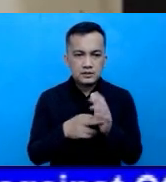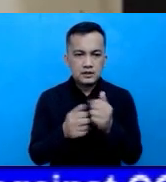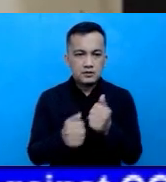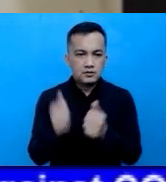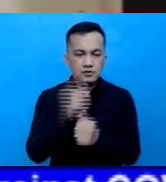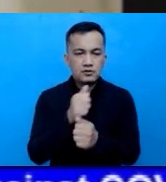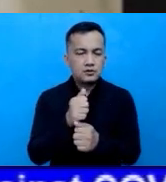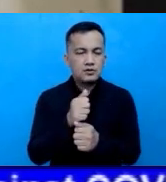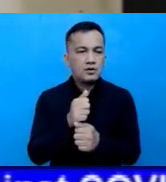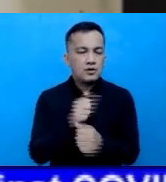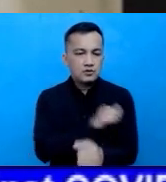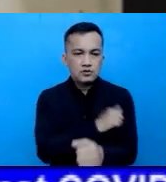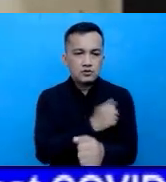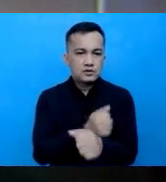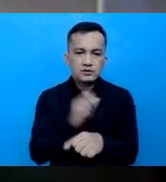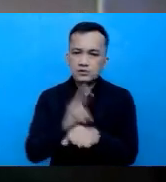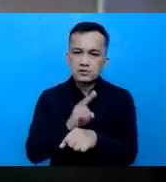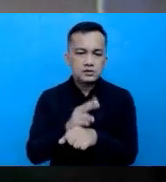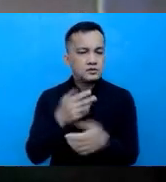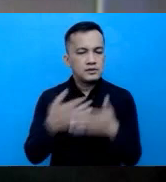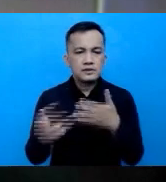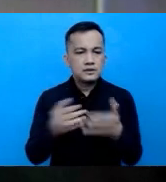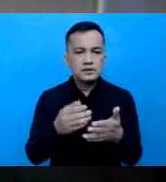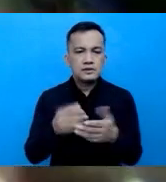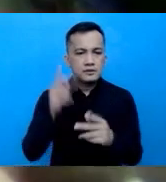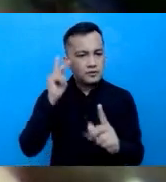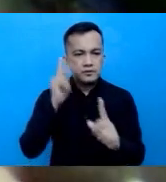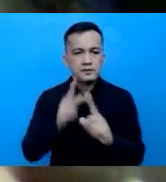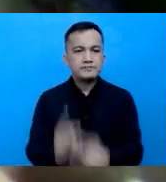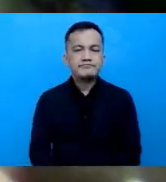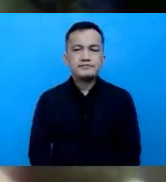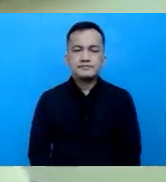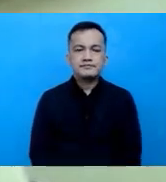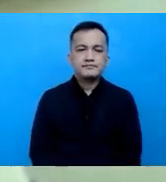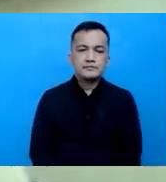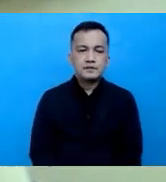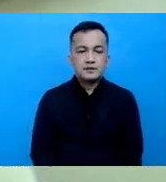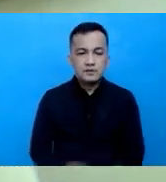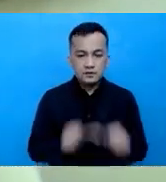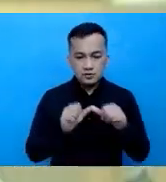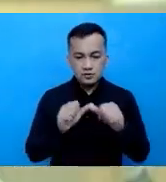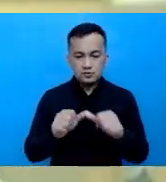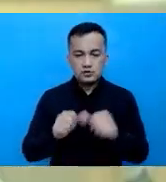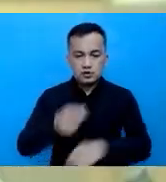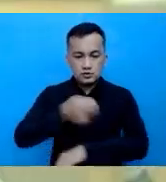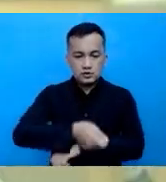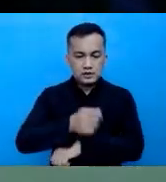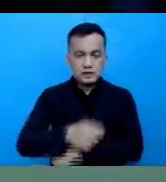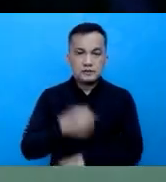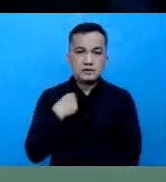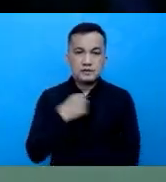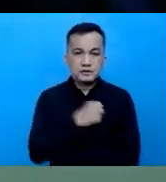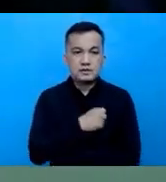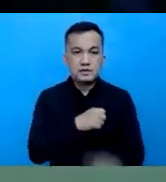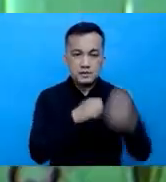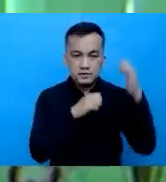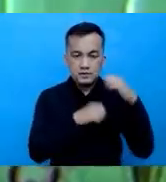whatever purpose. It's with them. Nagpapatuloy pa rin hanggang ngayon ang hearing sa Senado at inaasahang magkakaroon pa ito ng mga